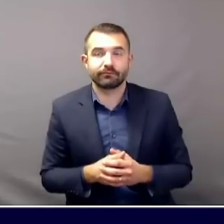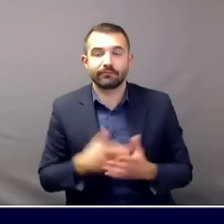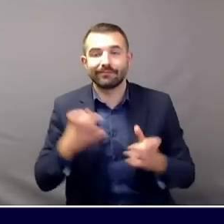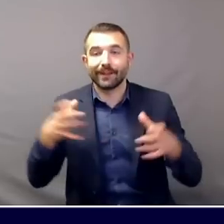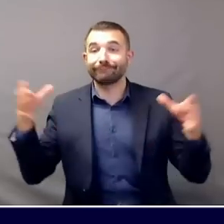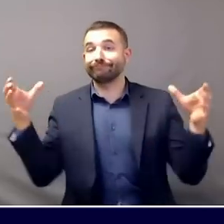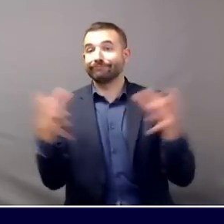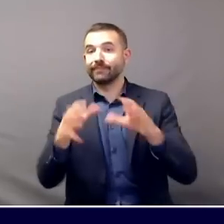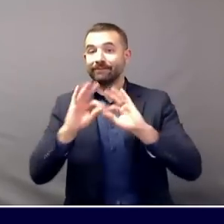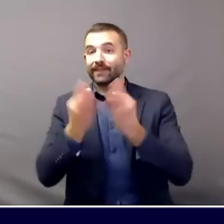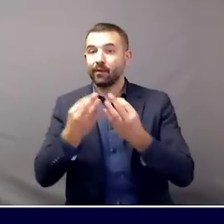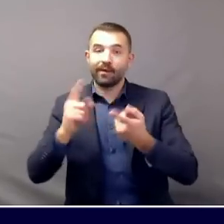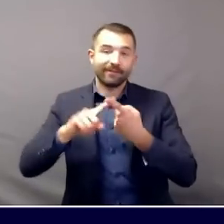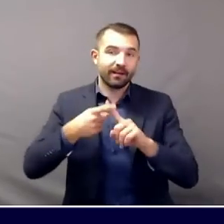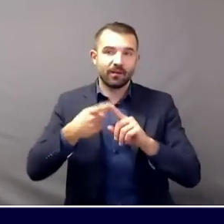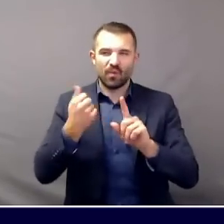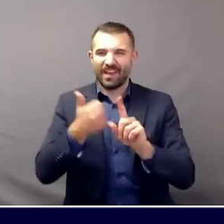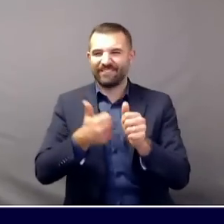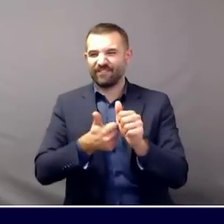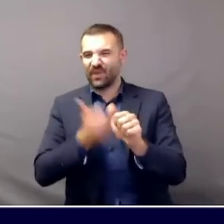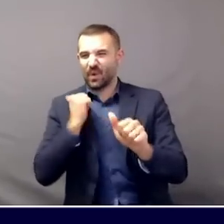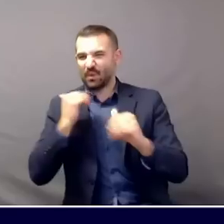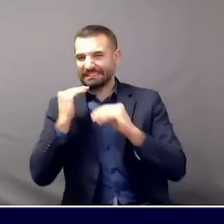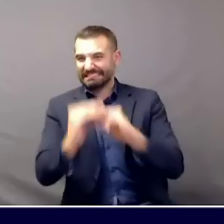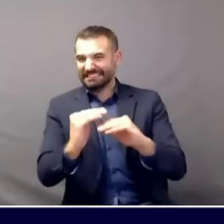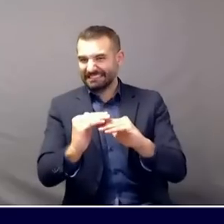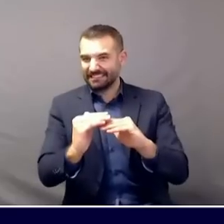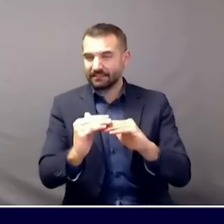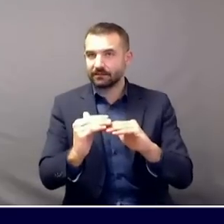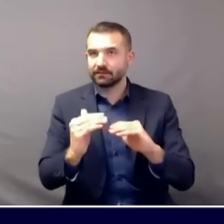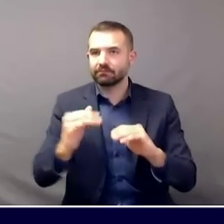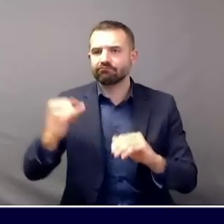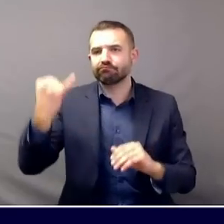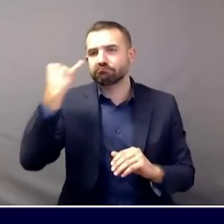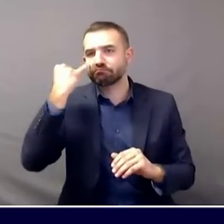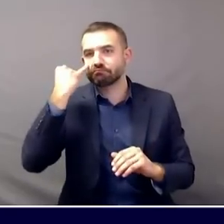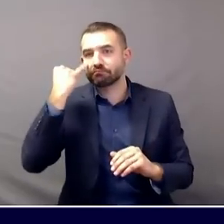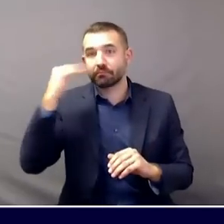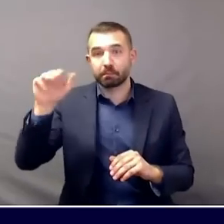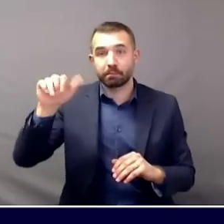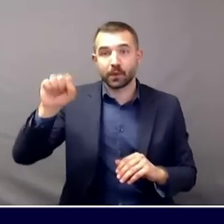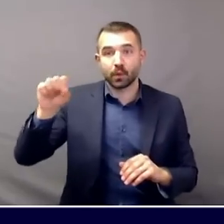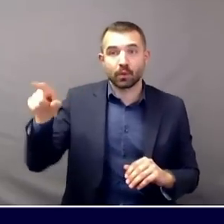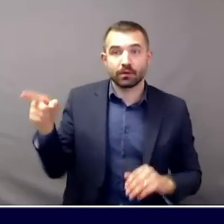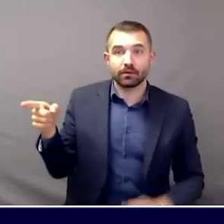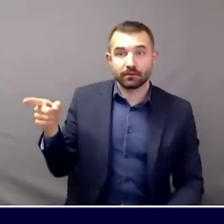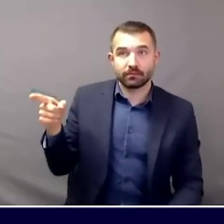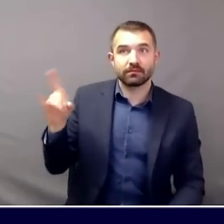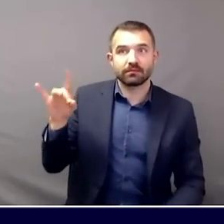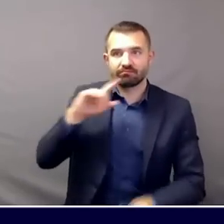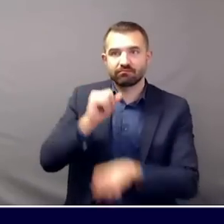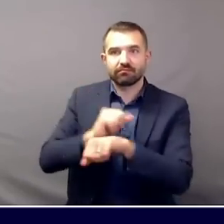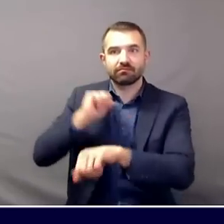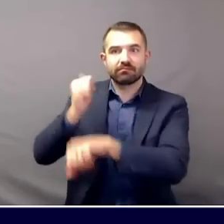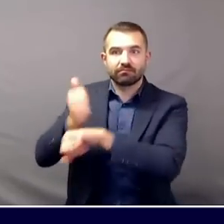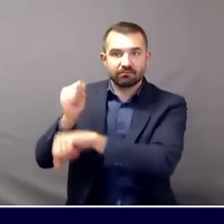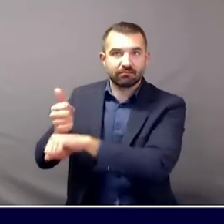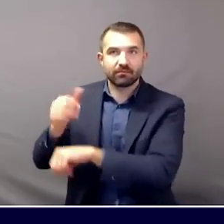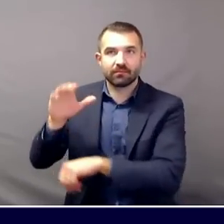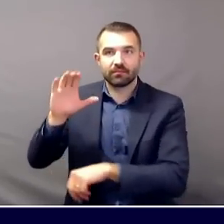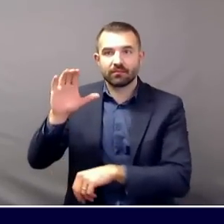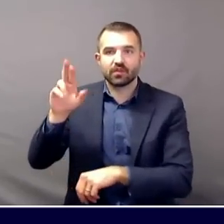on businesses after 10 p.m. I think one of the reasons is to try to prevent large maskless parties at businesses.